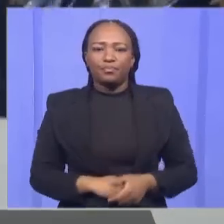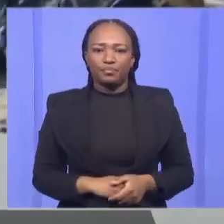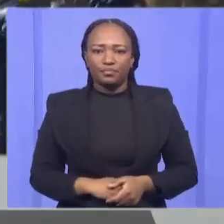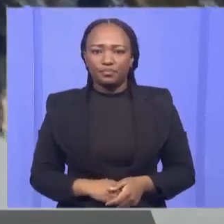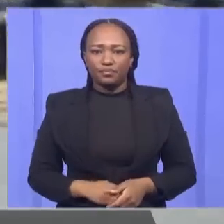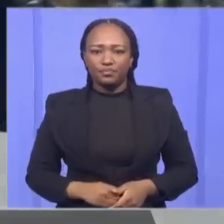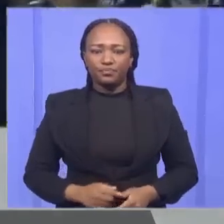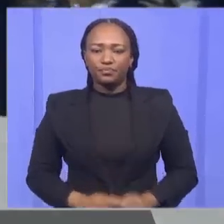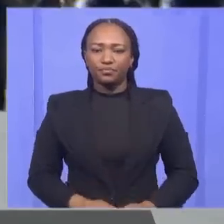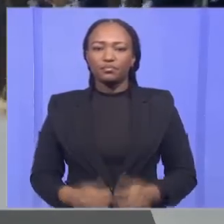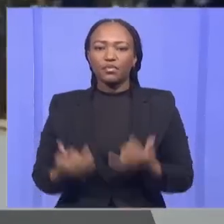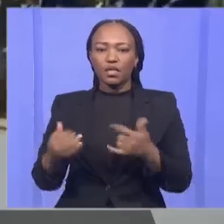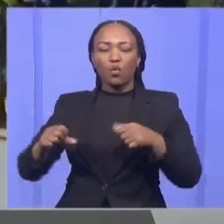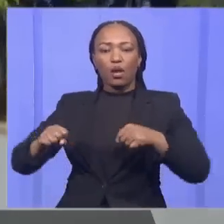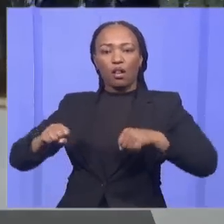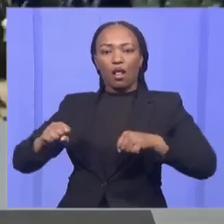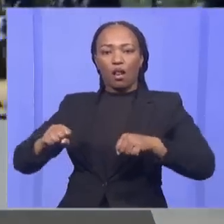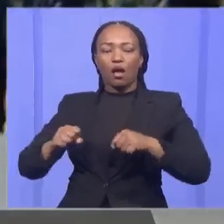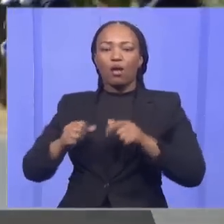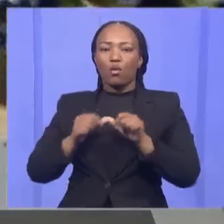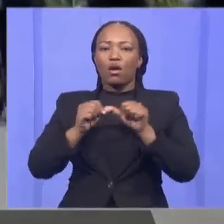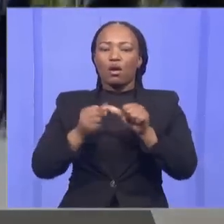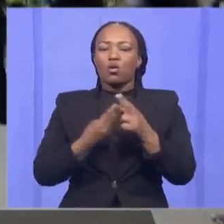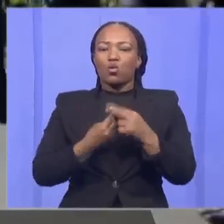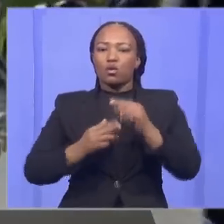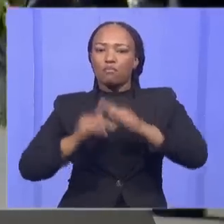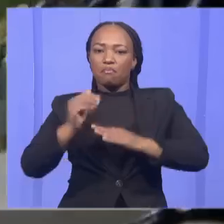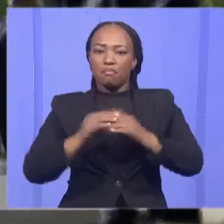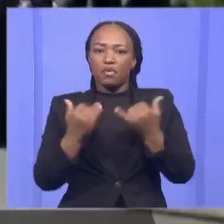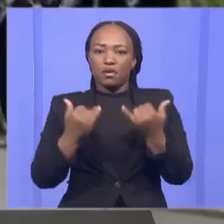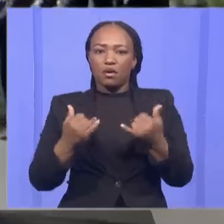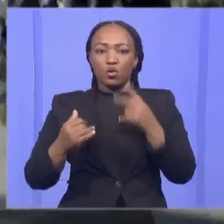as we continue our discussion here at the Union Buildings is